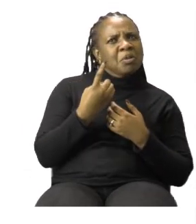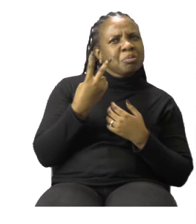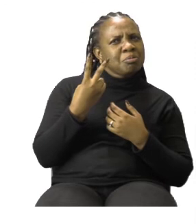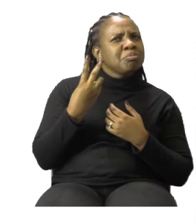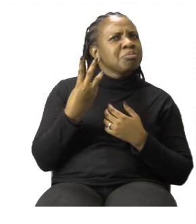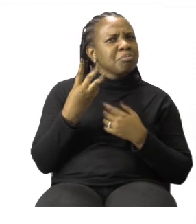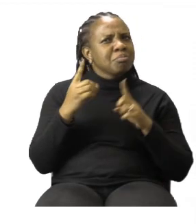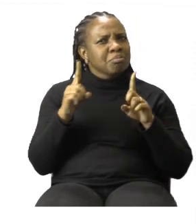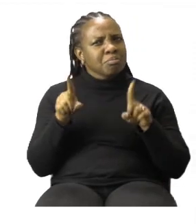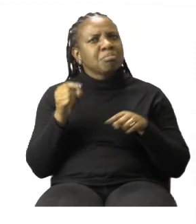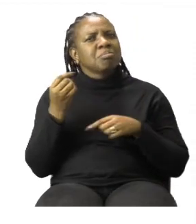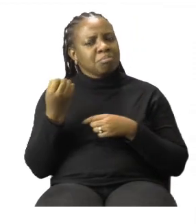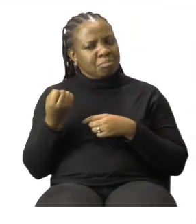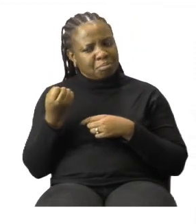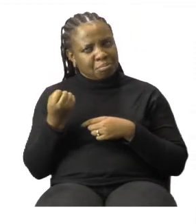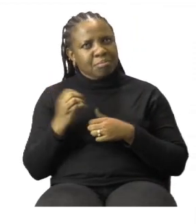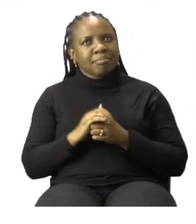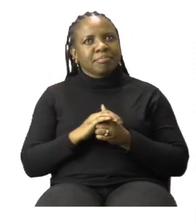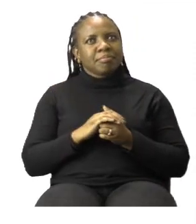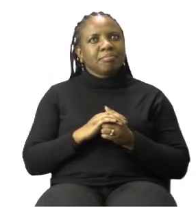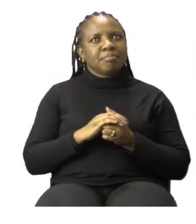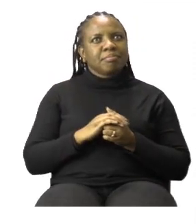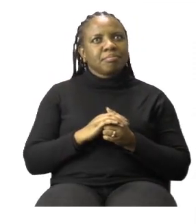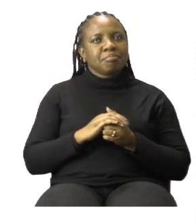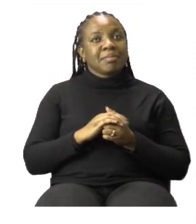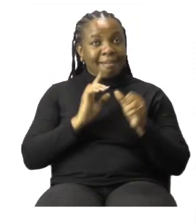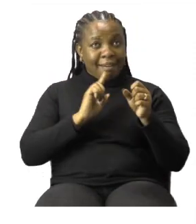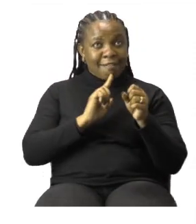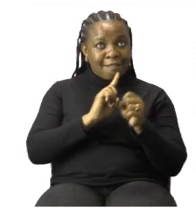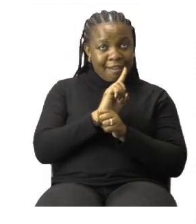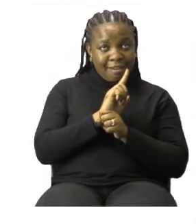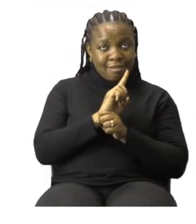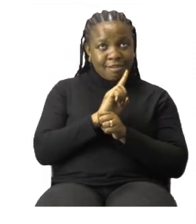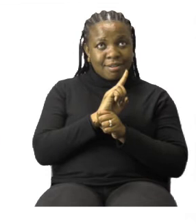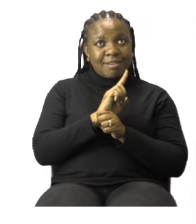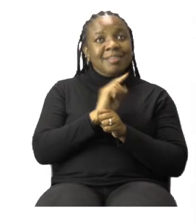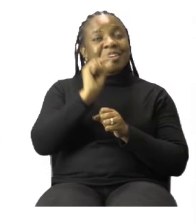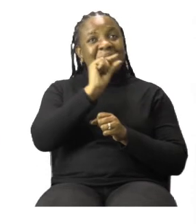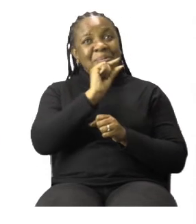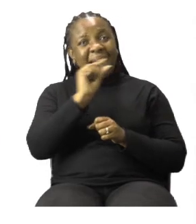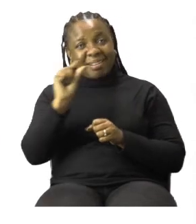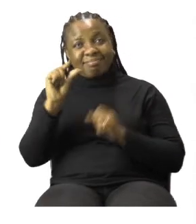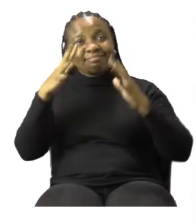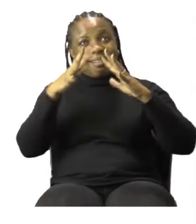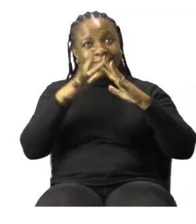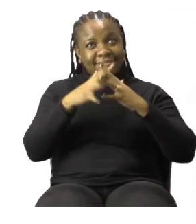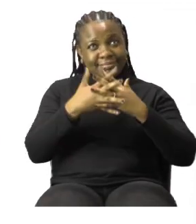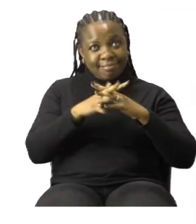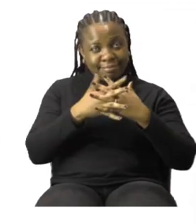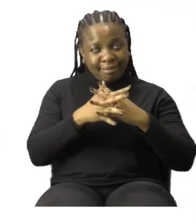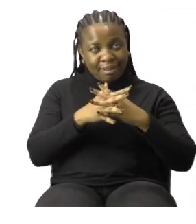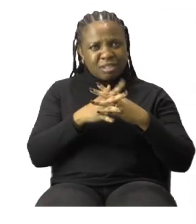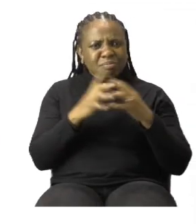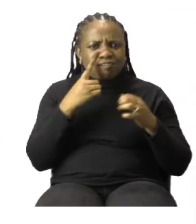So, it's going to be our job to first unscramble the words and then we do our